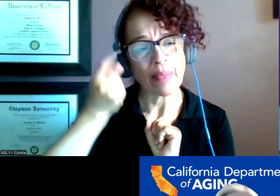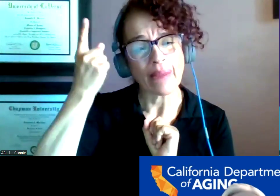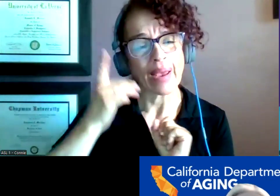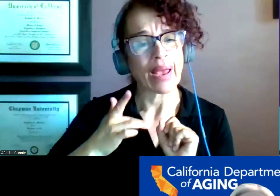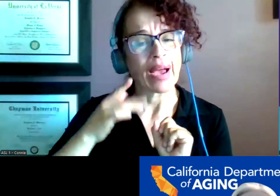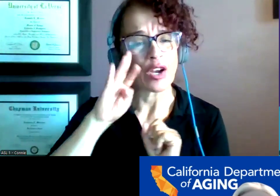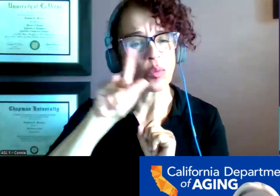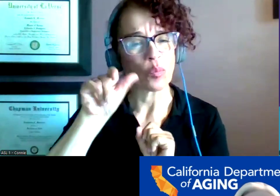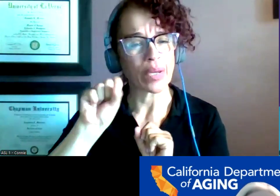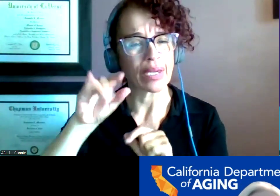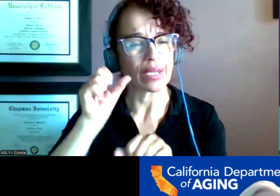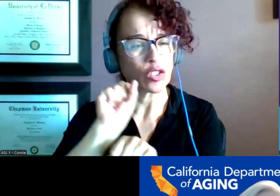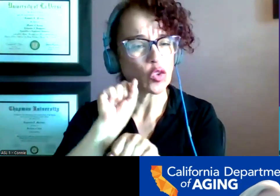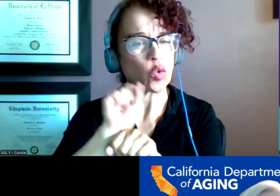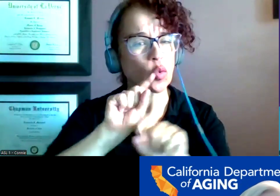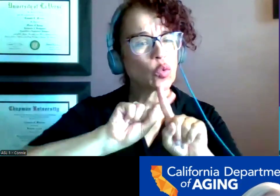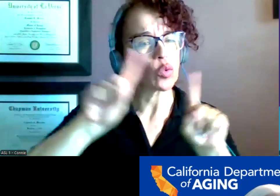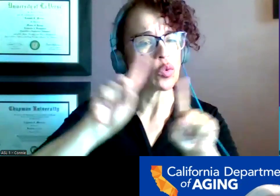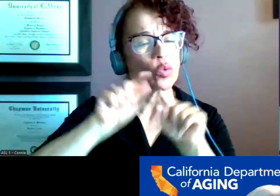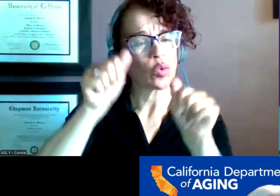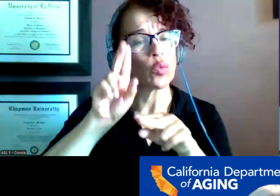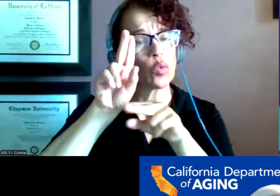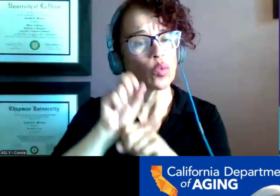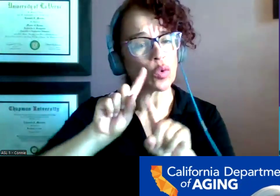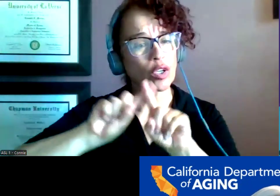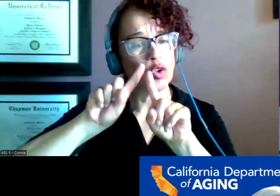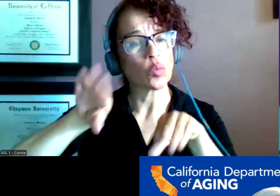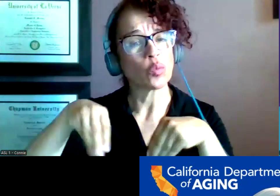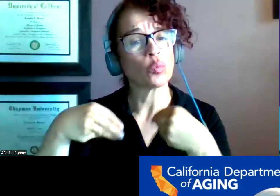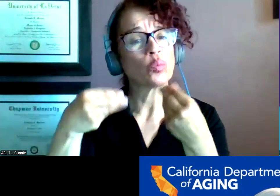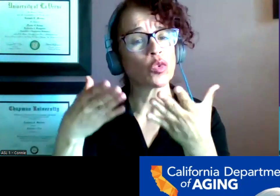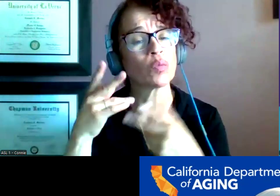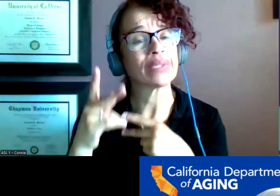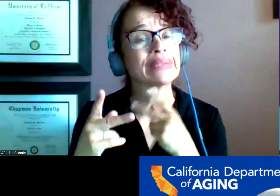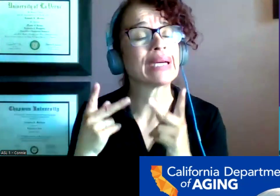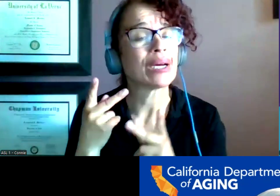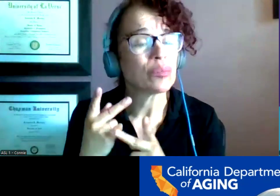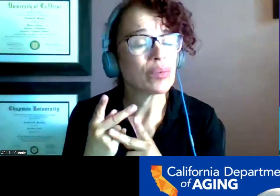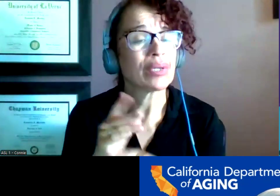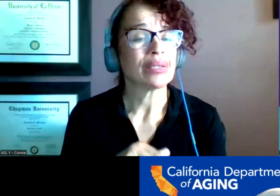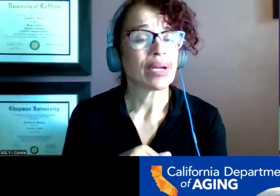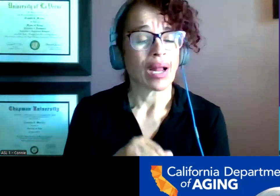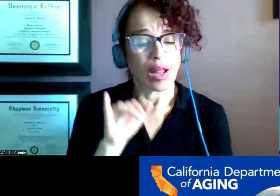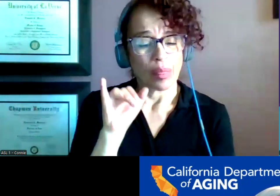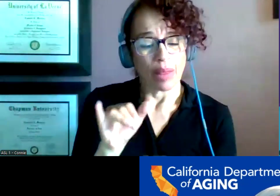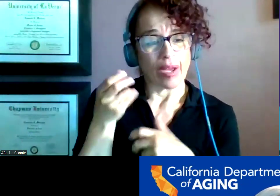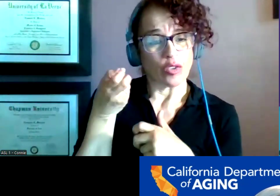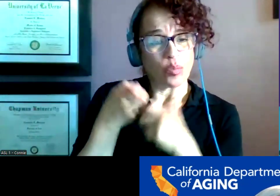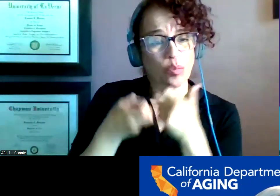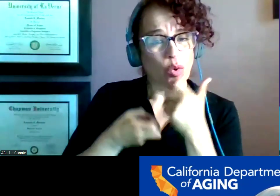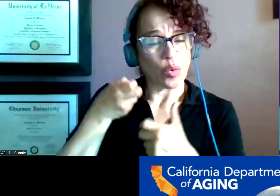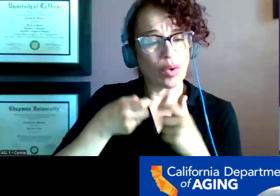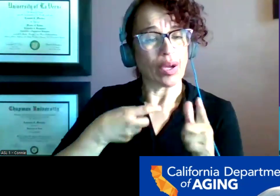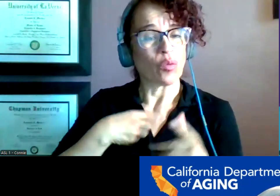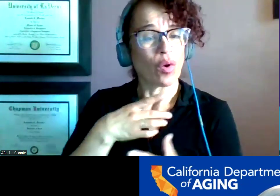works. There's different codes that are used for different provider types. And so that's the problem. And I